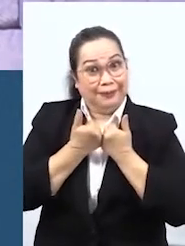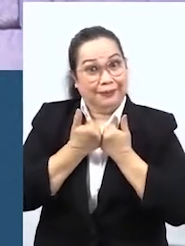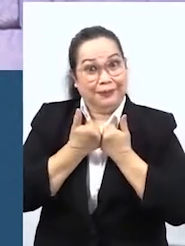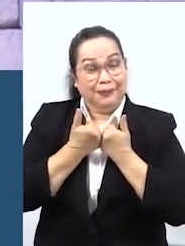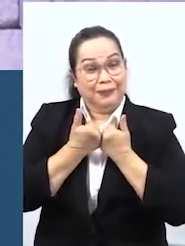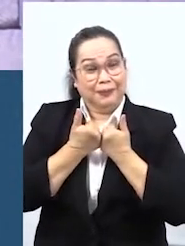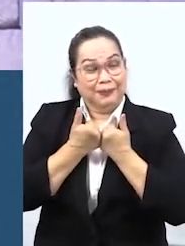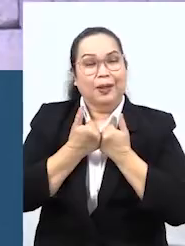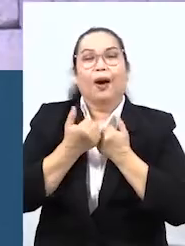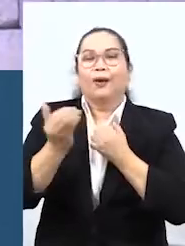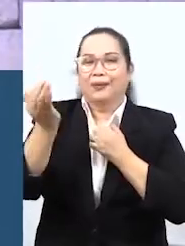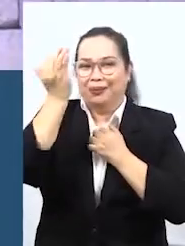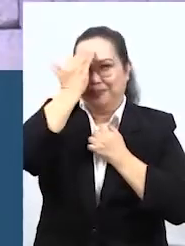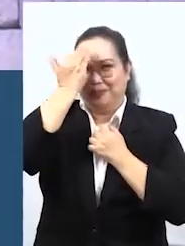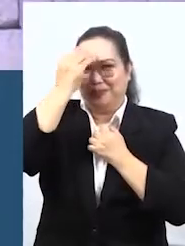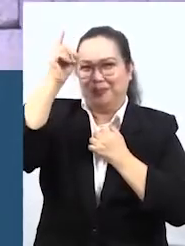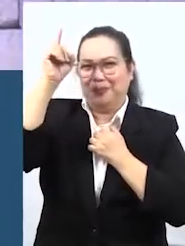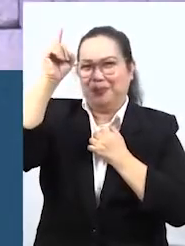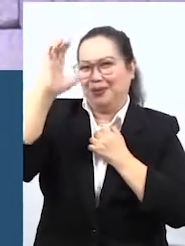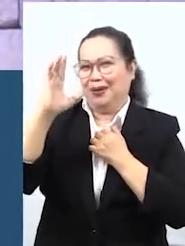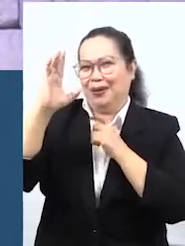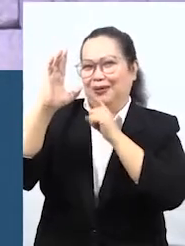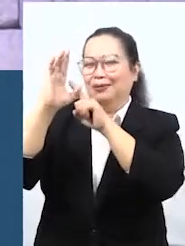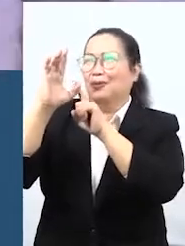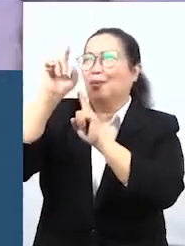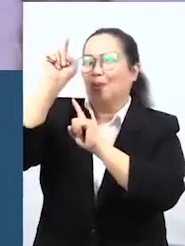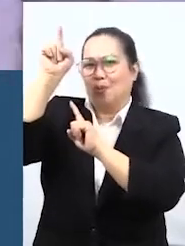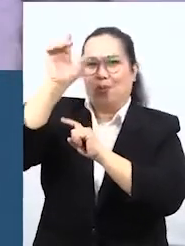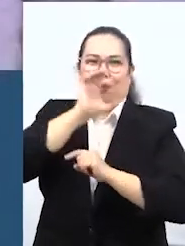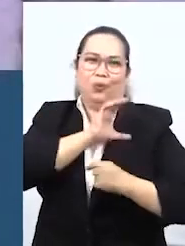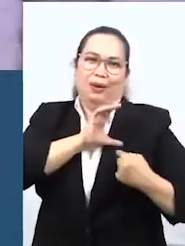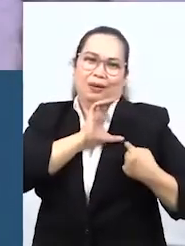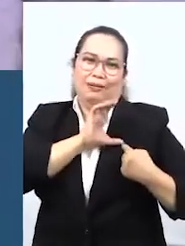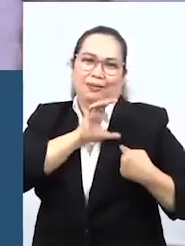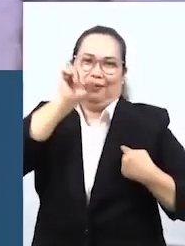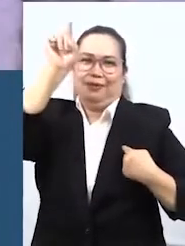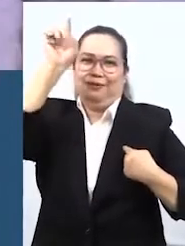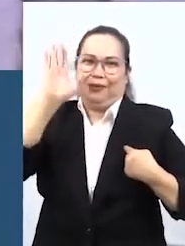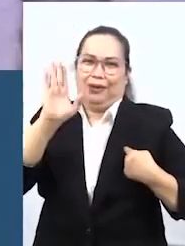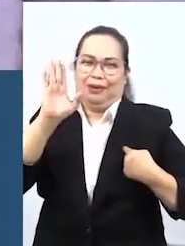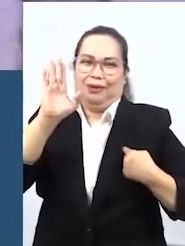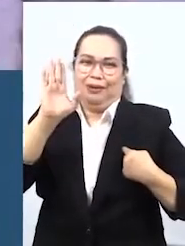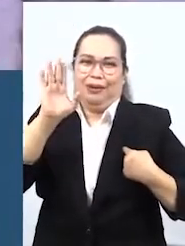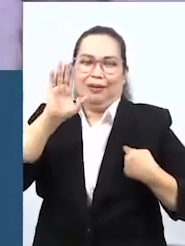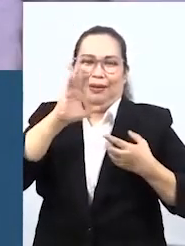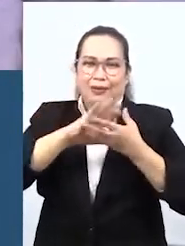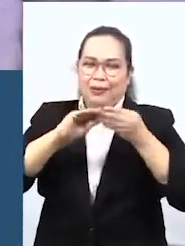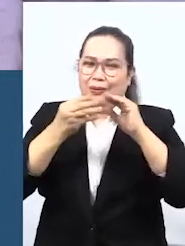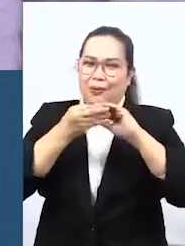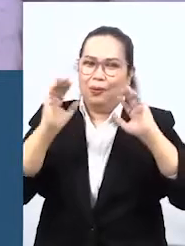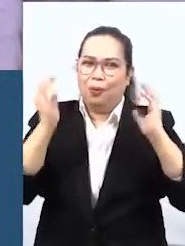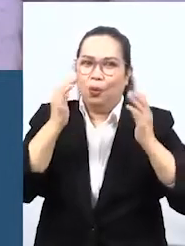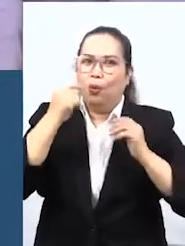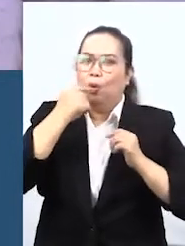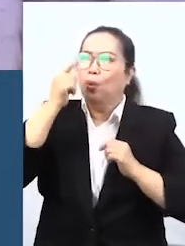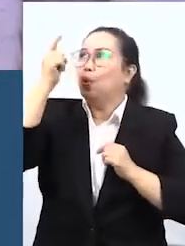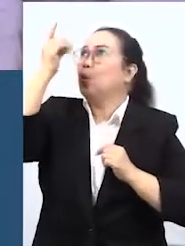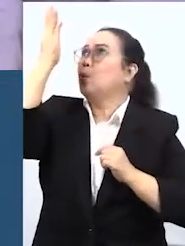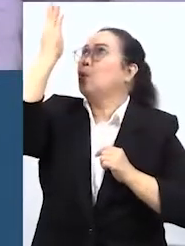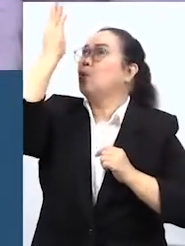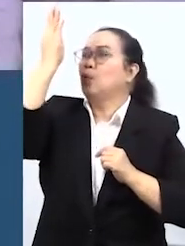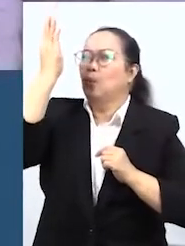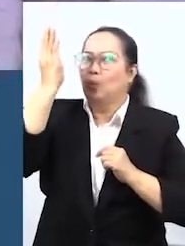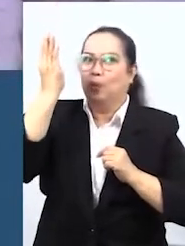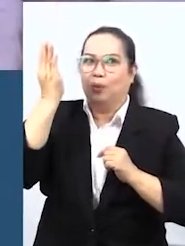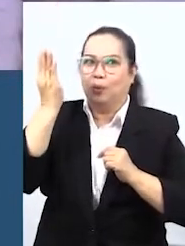this is to recognize What God is like this I like this is a Parable about showing who God is